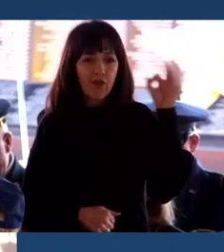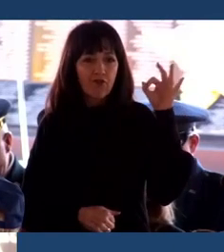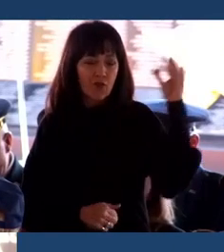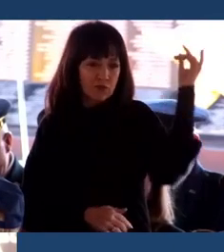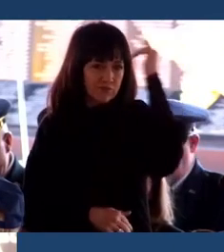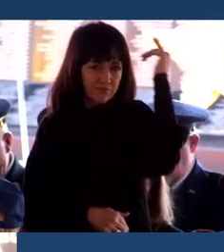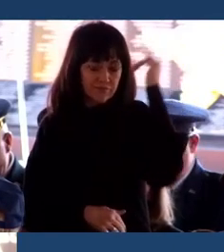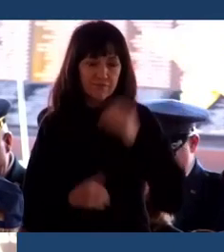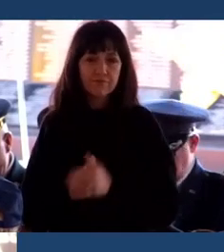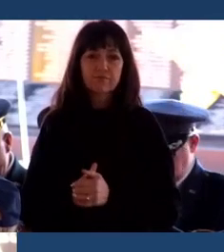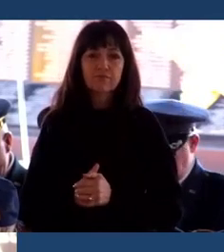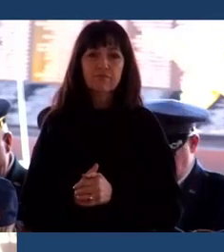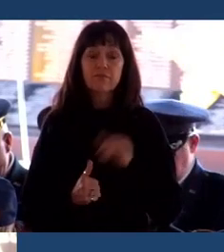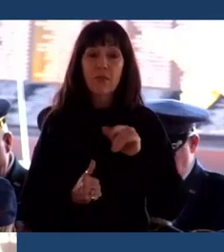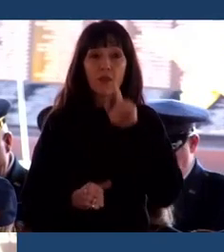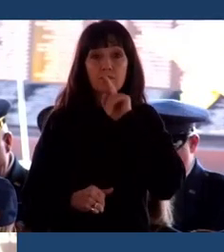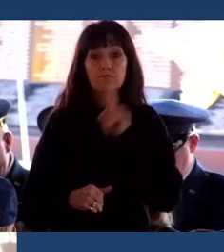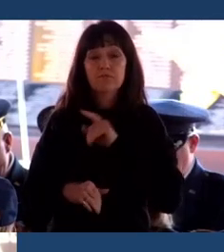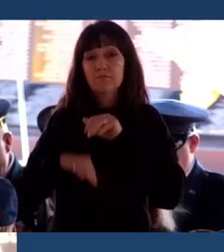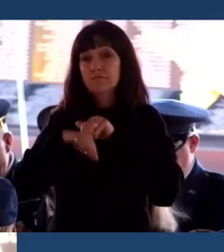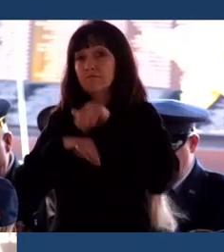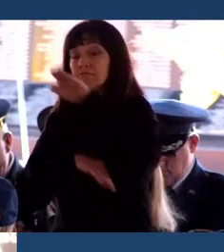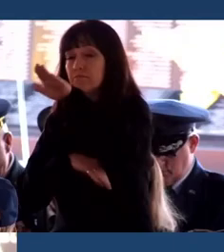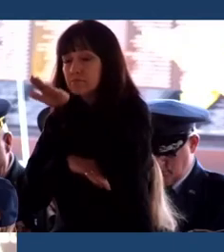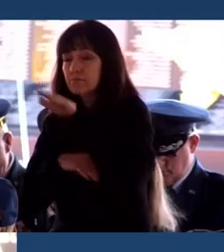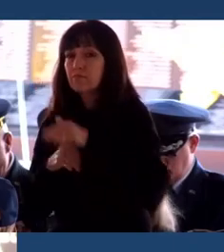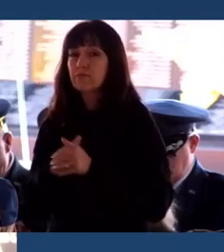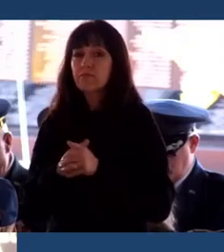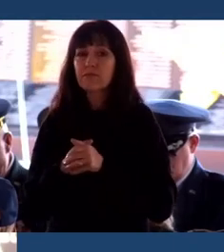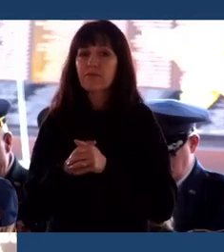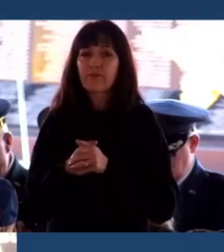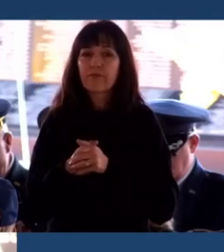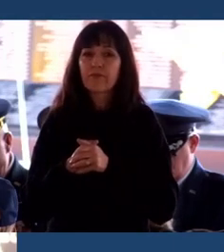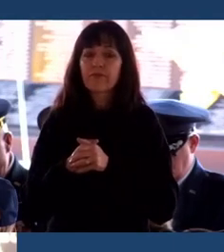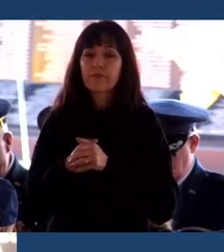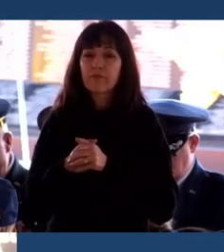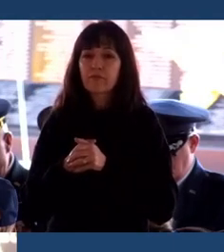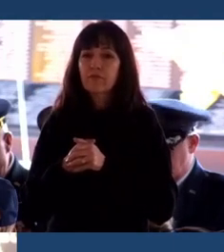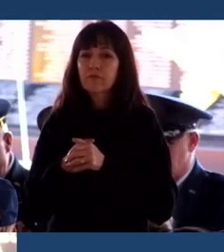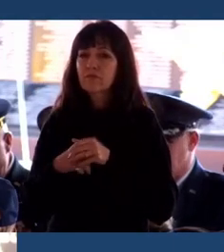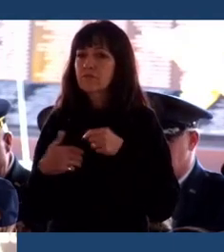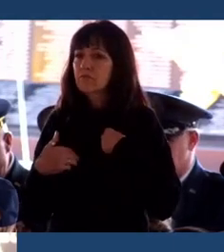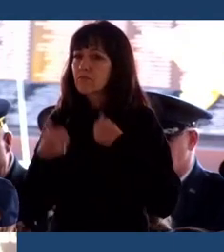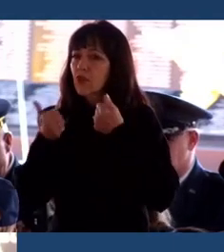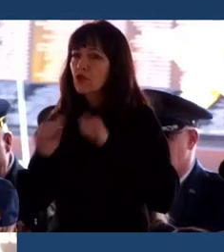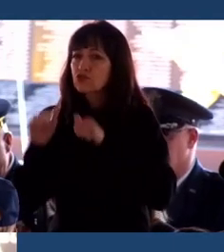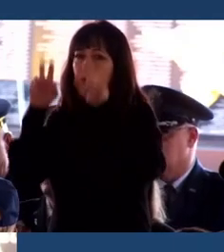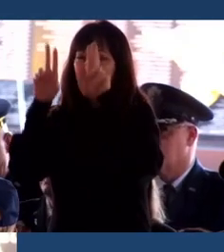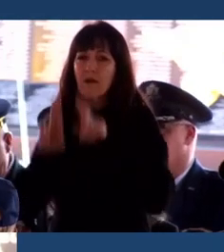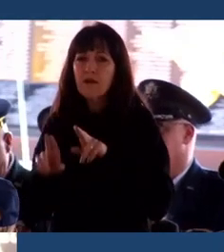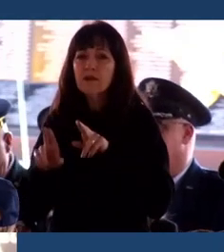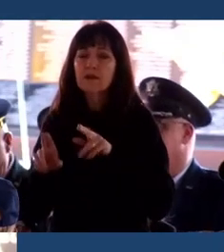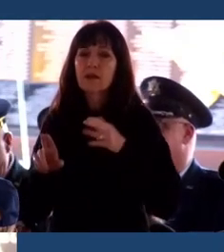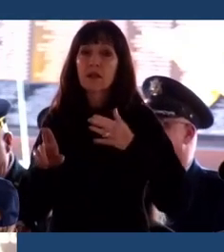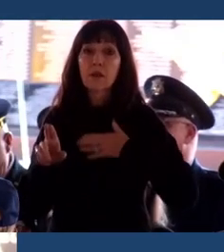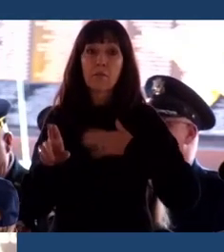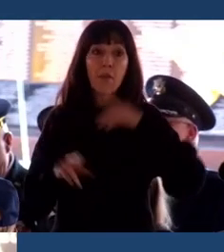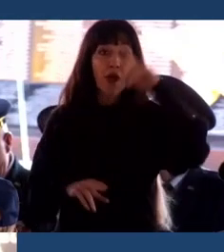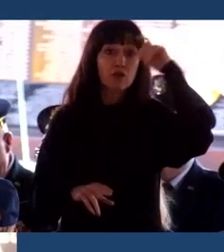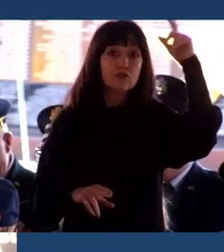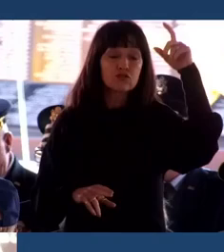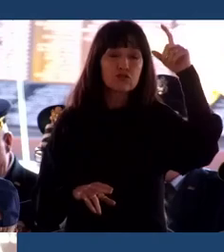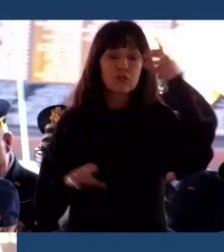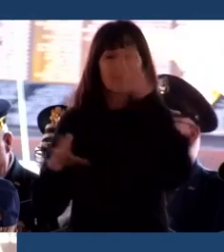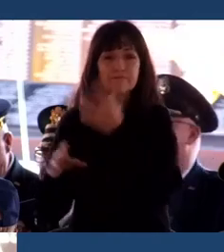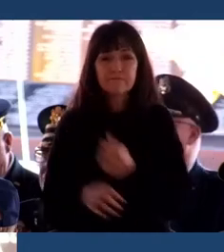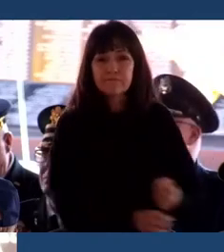selection, I attempted to get a student deferment without any success. My dream was set aside,